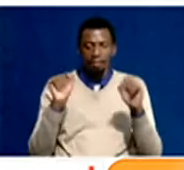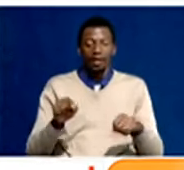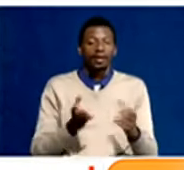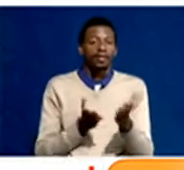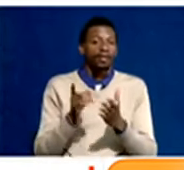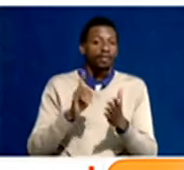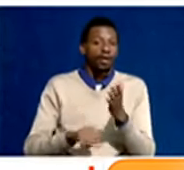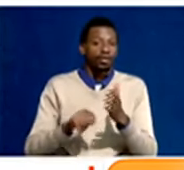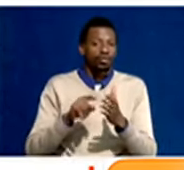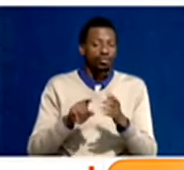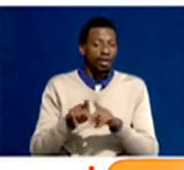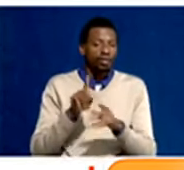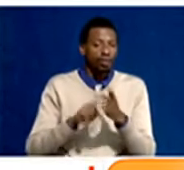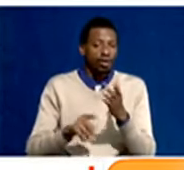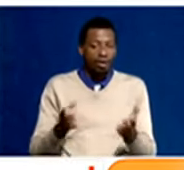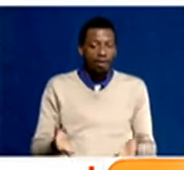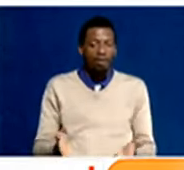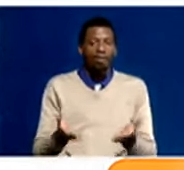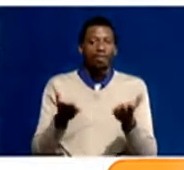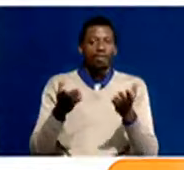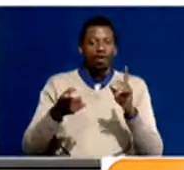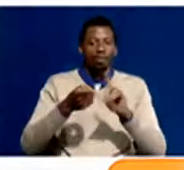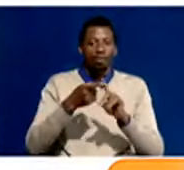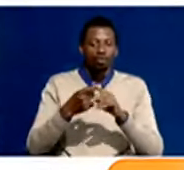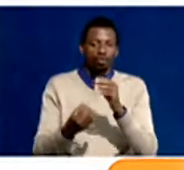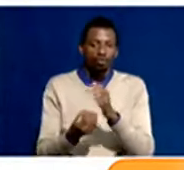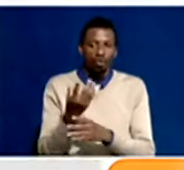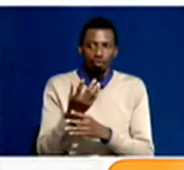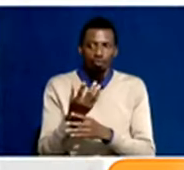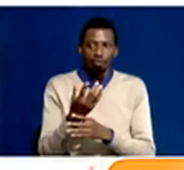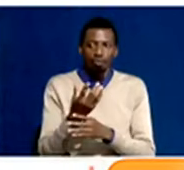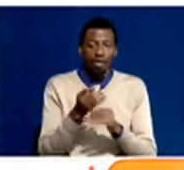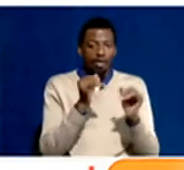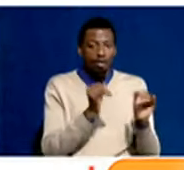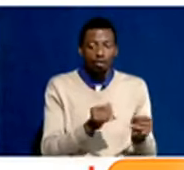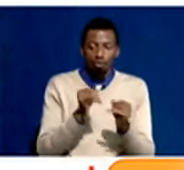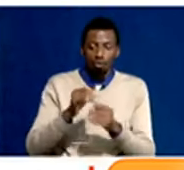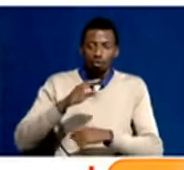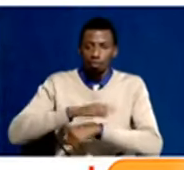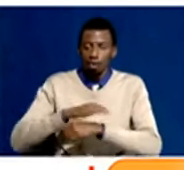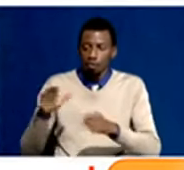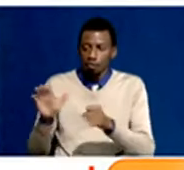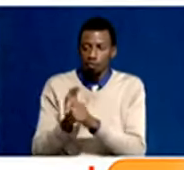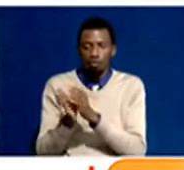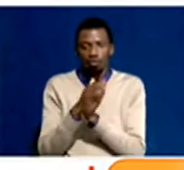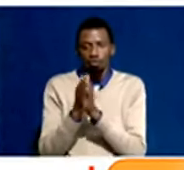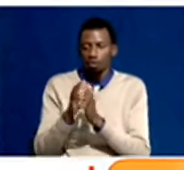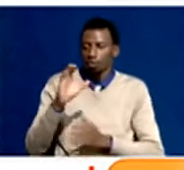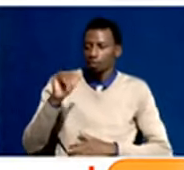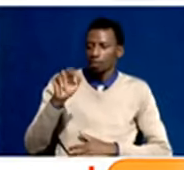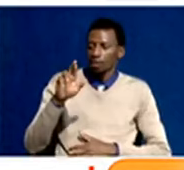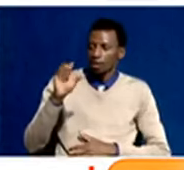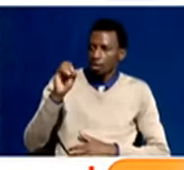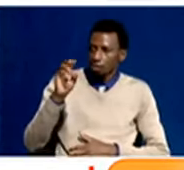catalysts for positive green growth. News platforms are full of stories about carbon, whether it's carbon